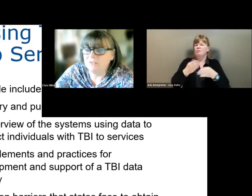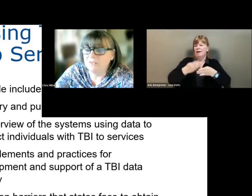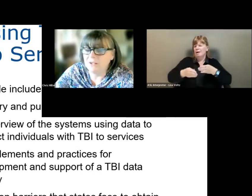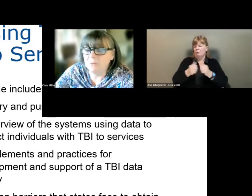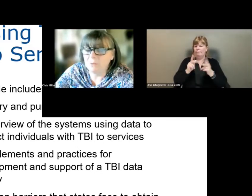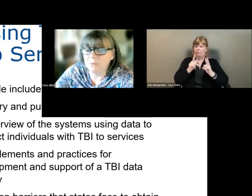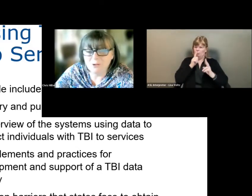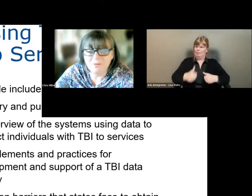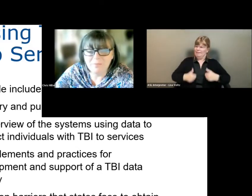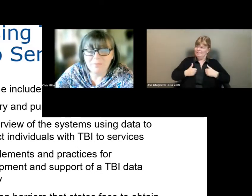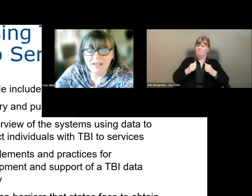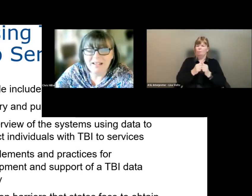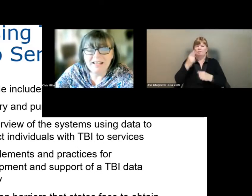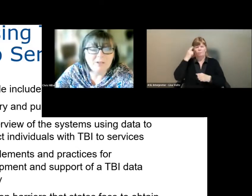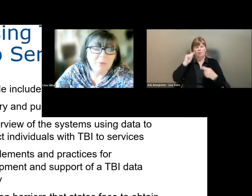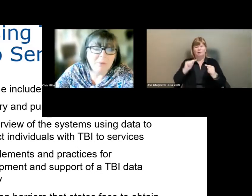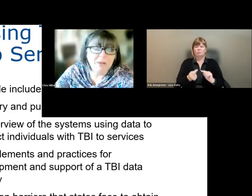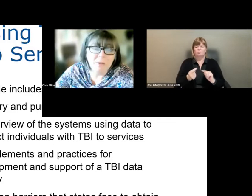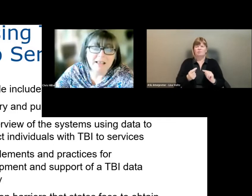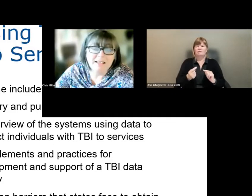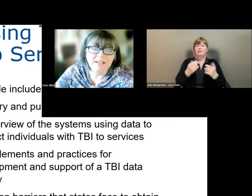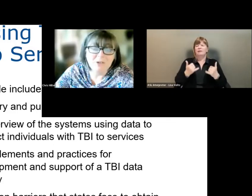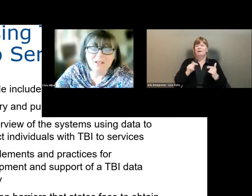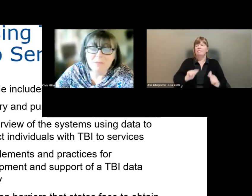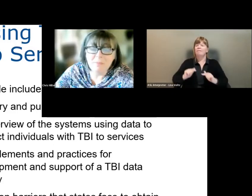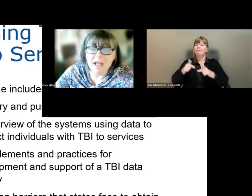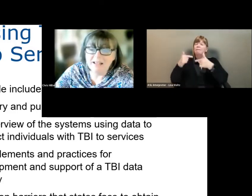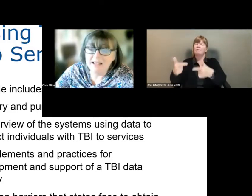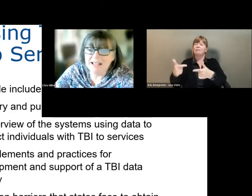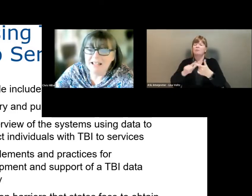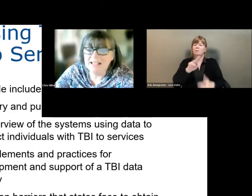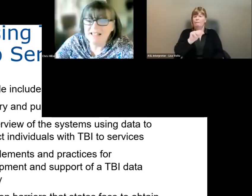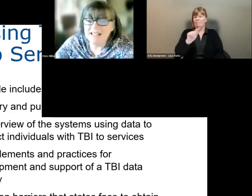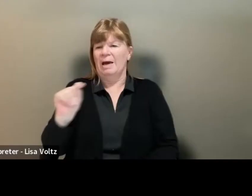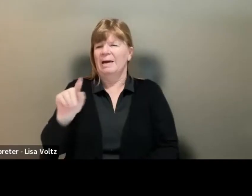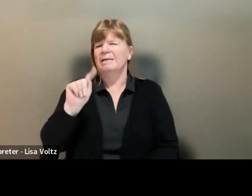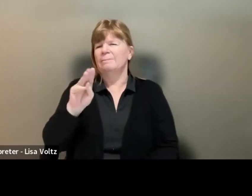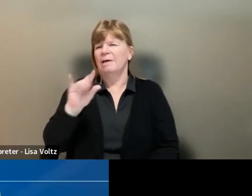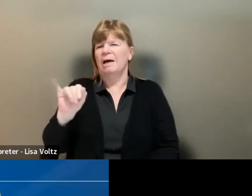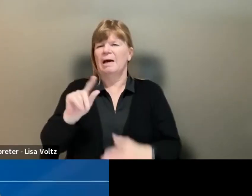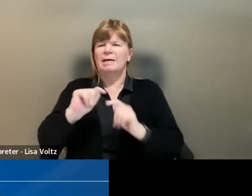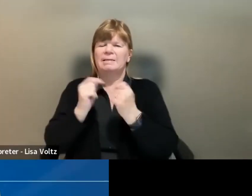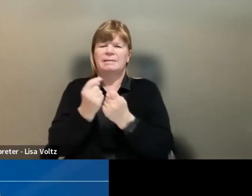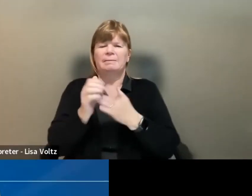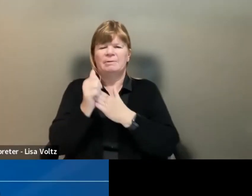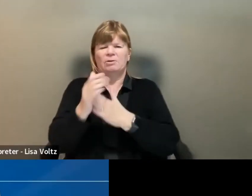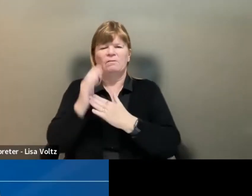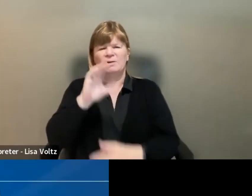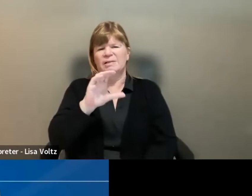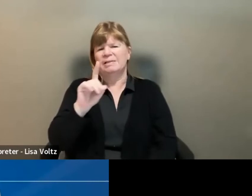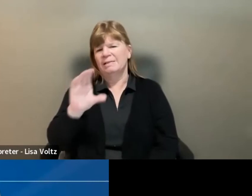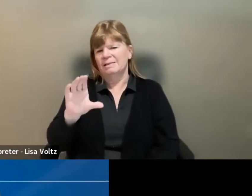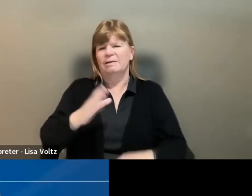living with brain injury. Now it's my pleasure to pass things on to Matt, TBI Team Leader for the Centers for Disease Control and